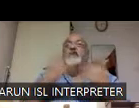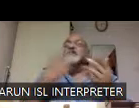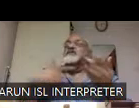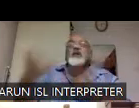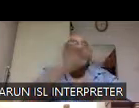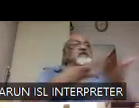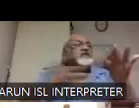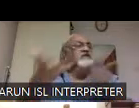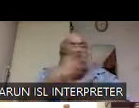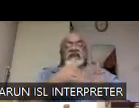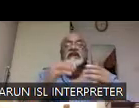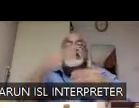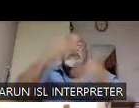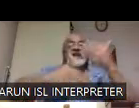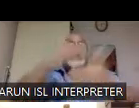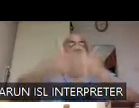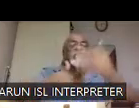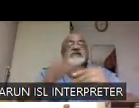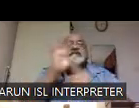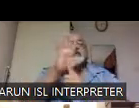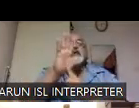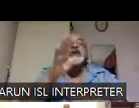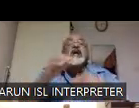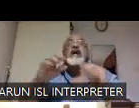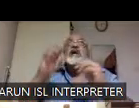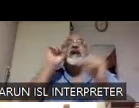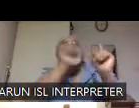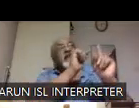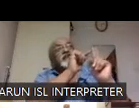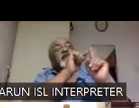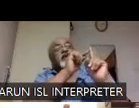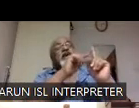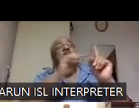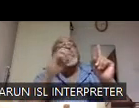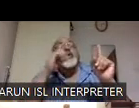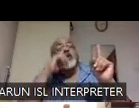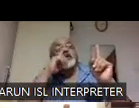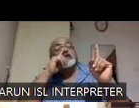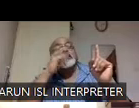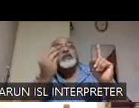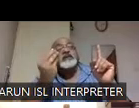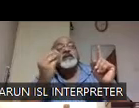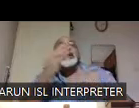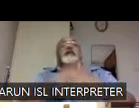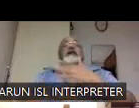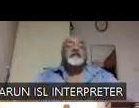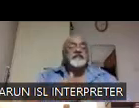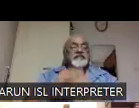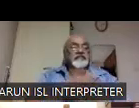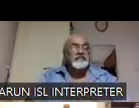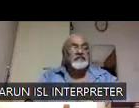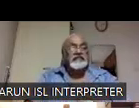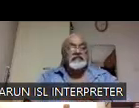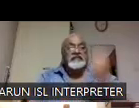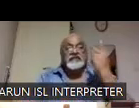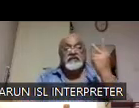ahead is our reference pointer, women with disabilities. So the second word which is so important in